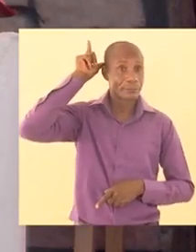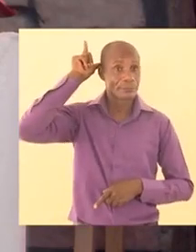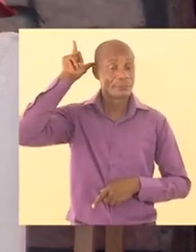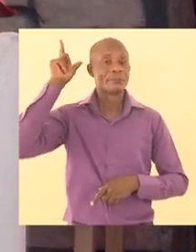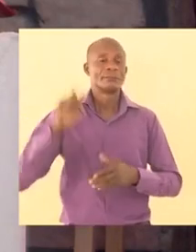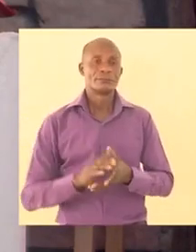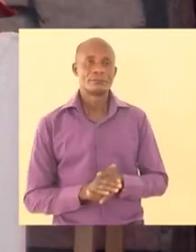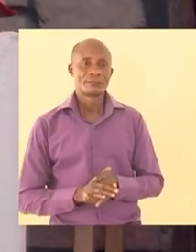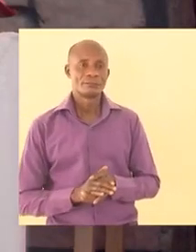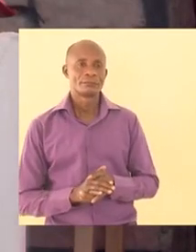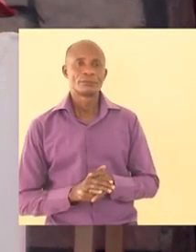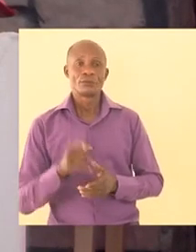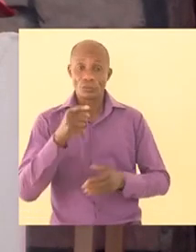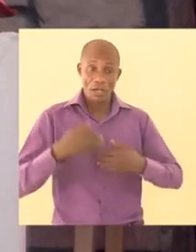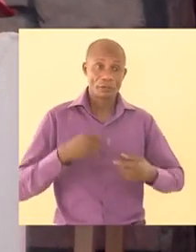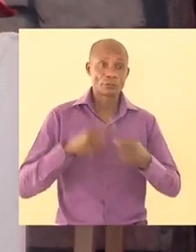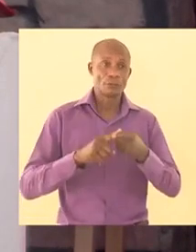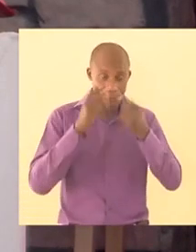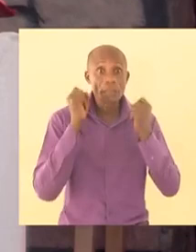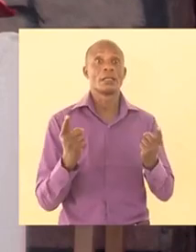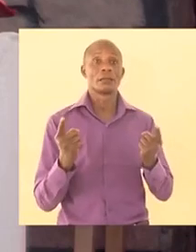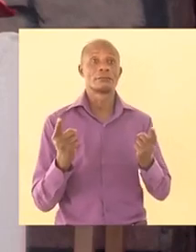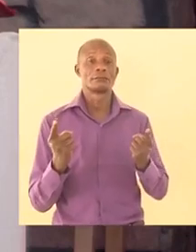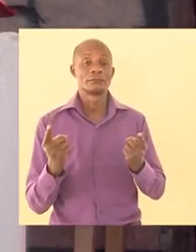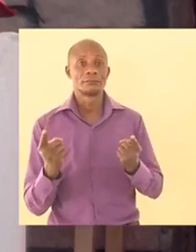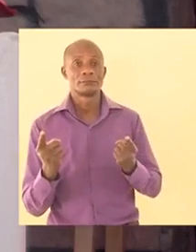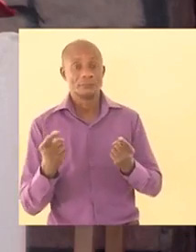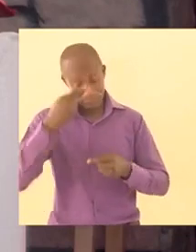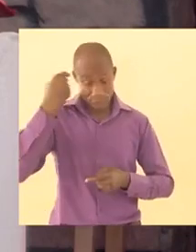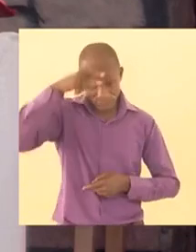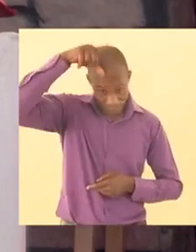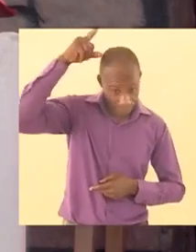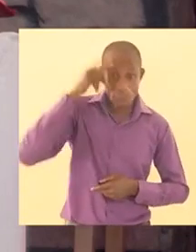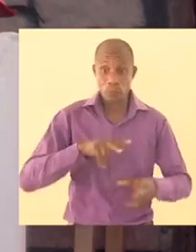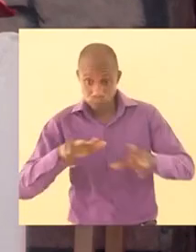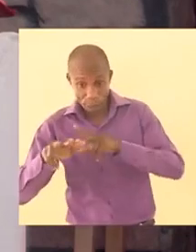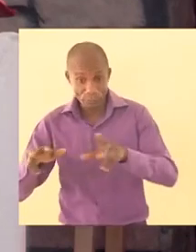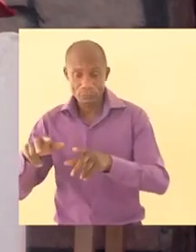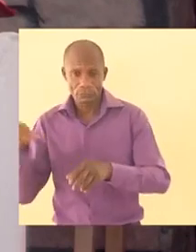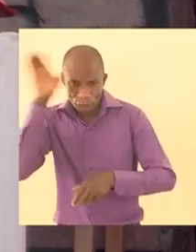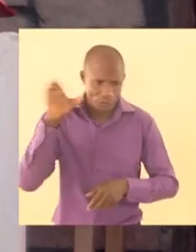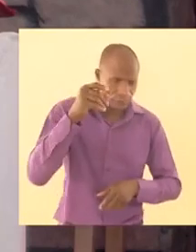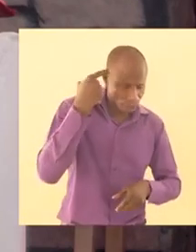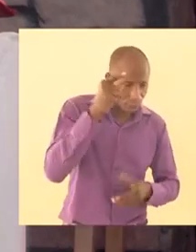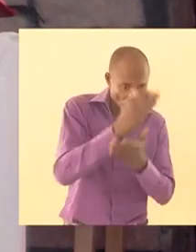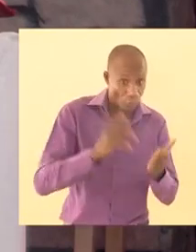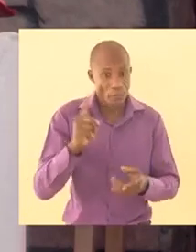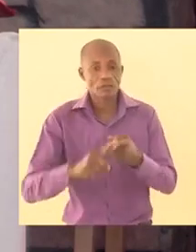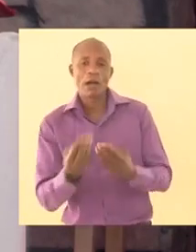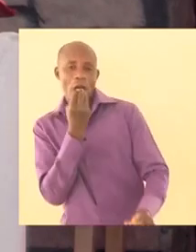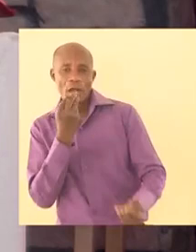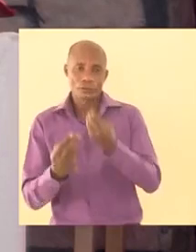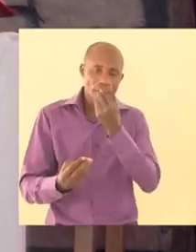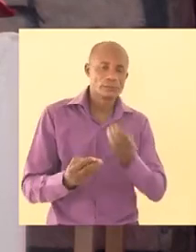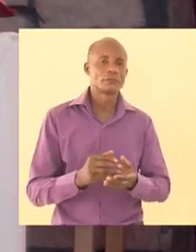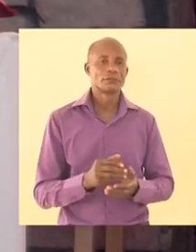St. Peter says, be vigilant, for the devil is prowling round like a roaring lion, looking for someone to eat. So you are